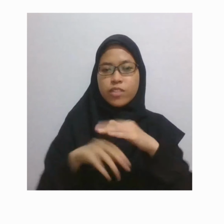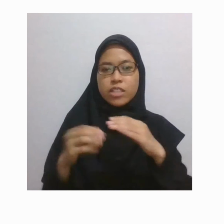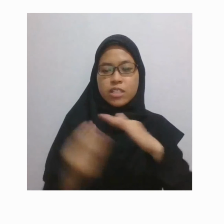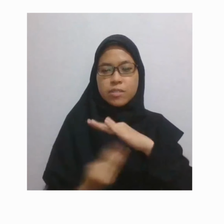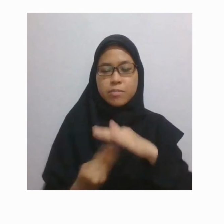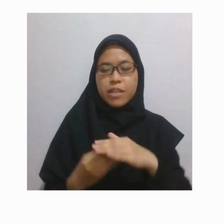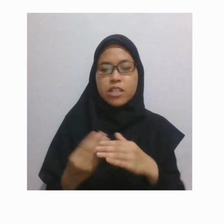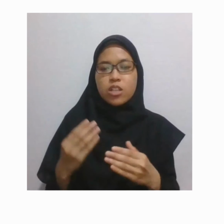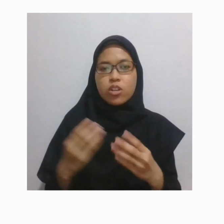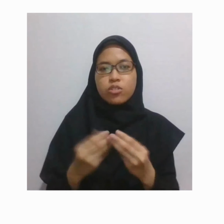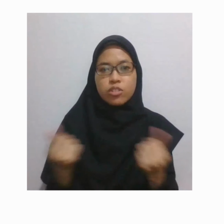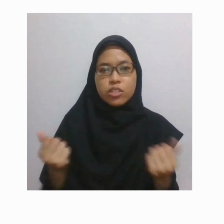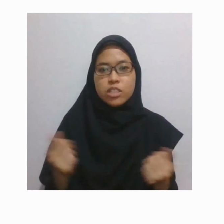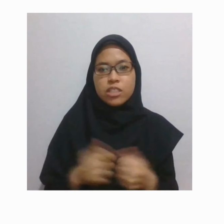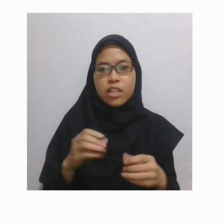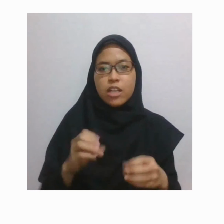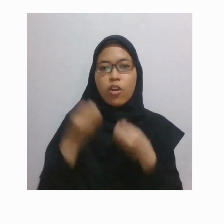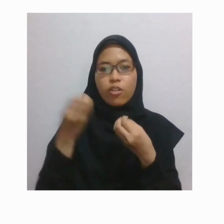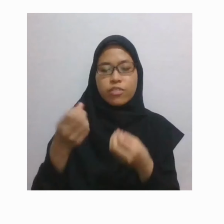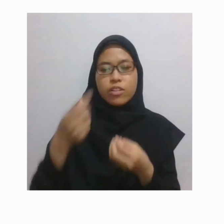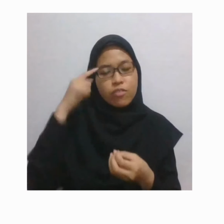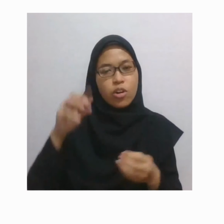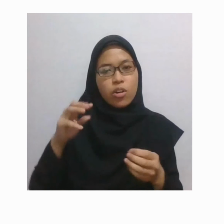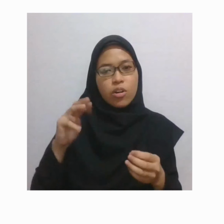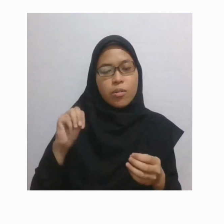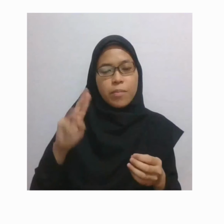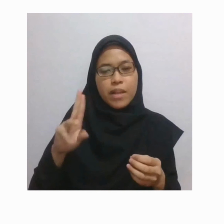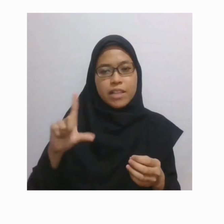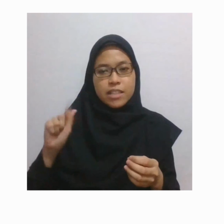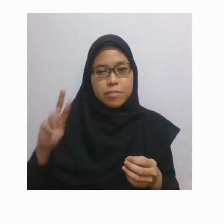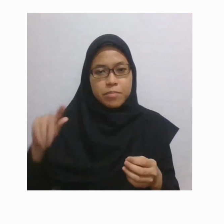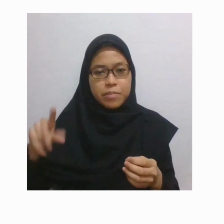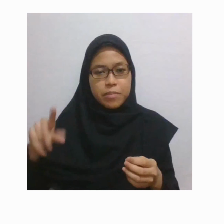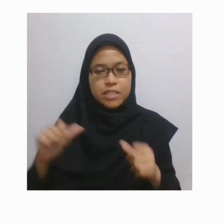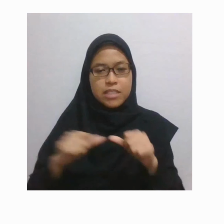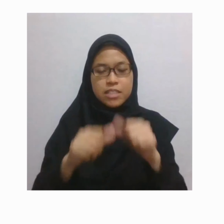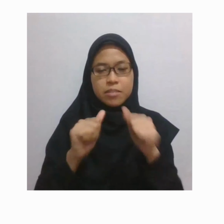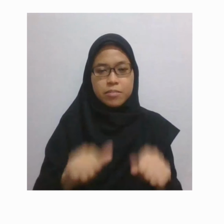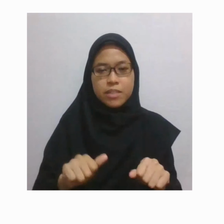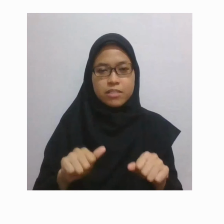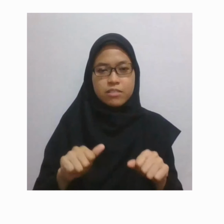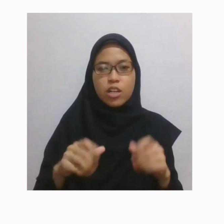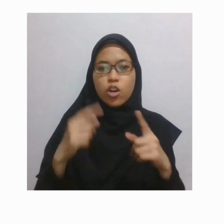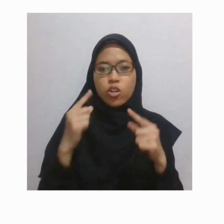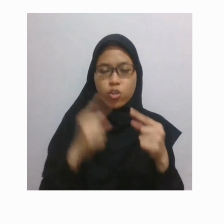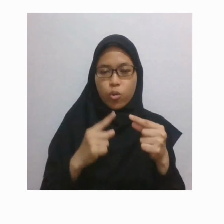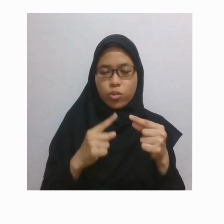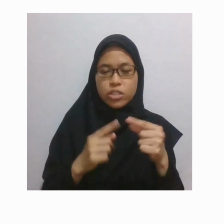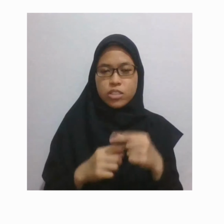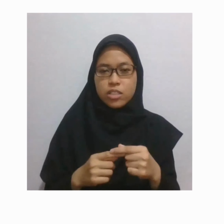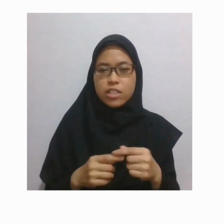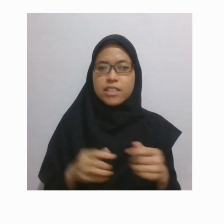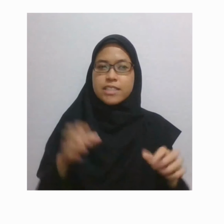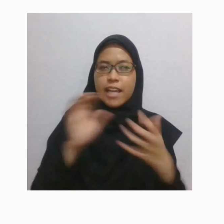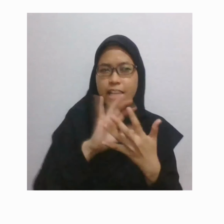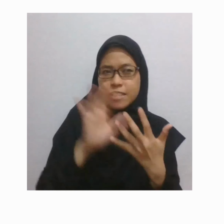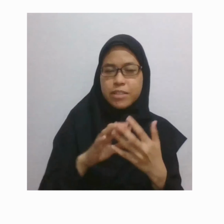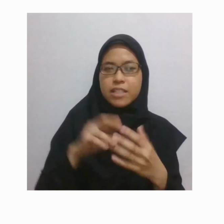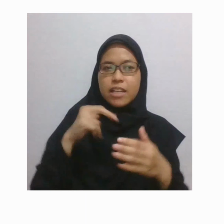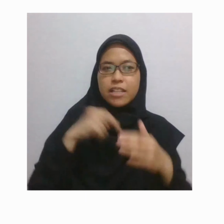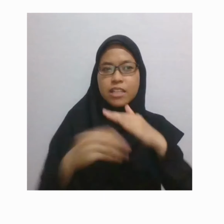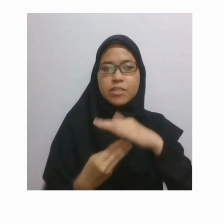address multiple sustainable development goals. For example, it's been estimated that nature-based solutions can provide up to a third of the